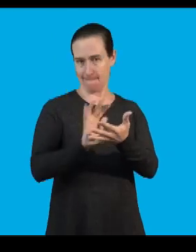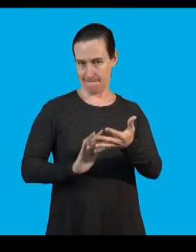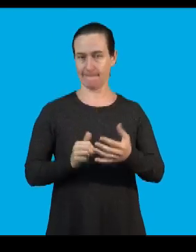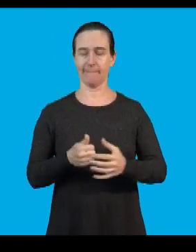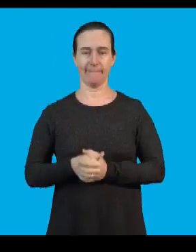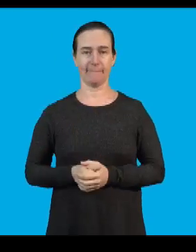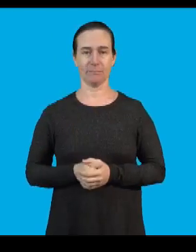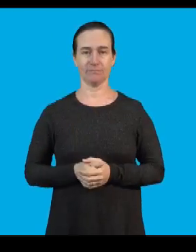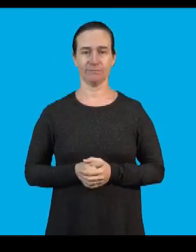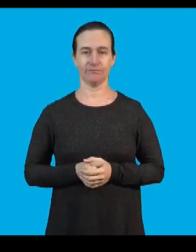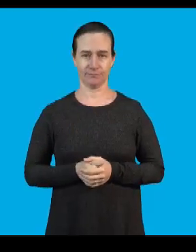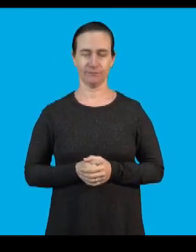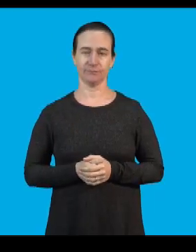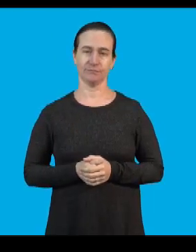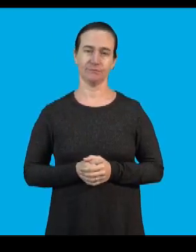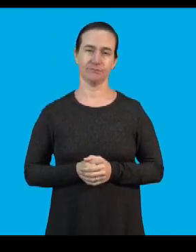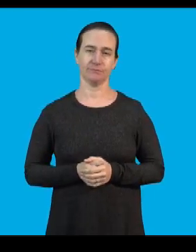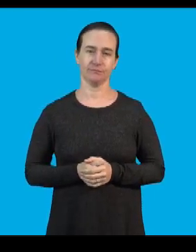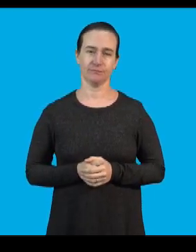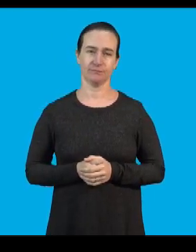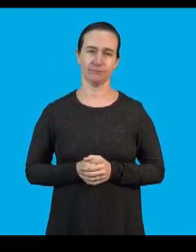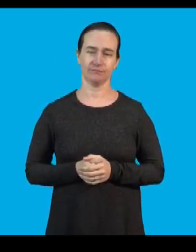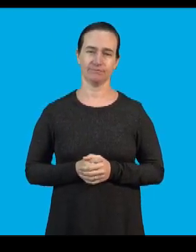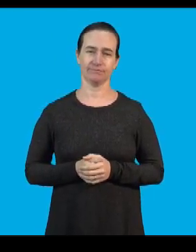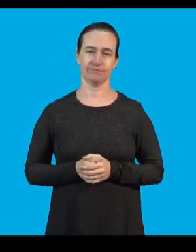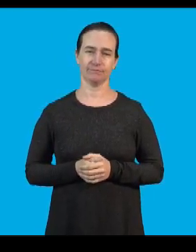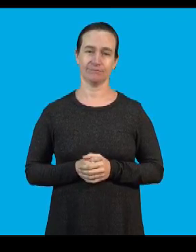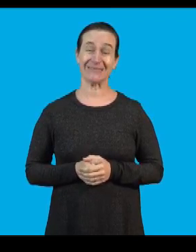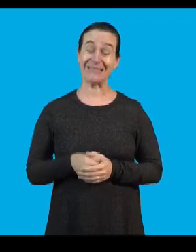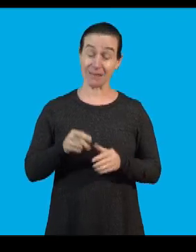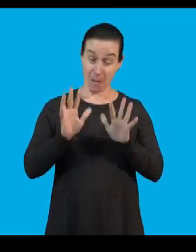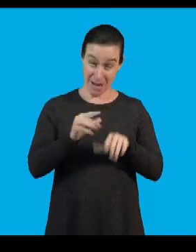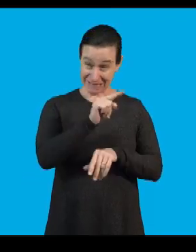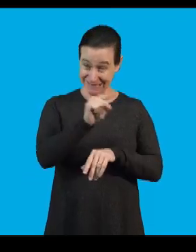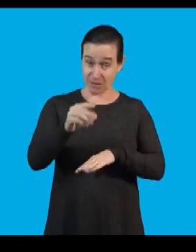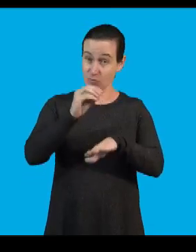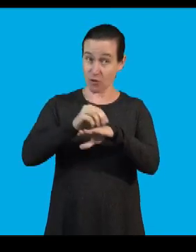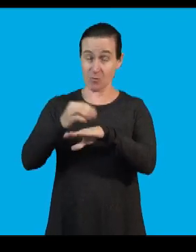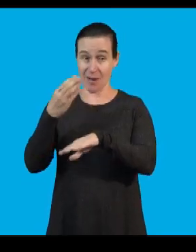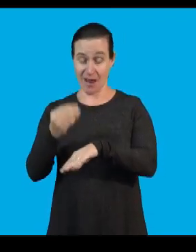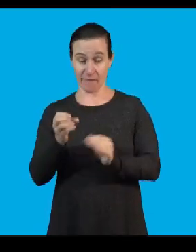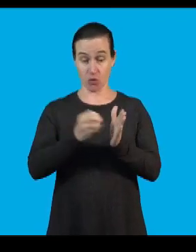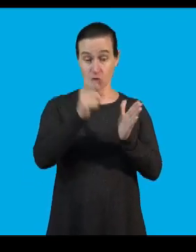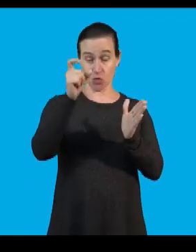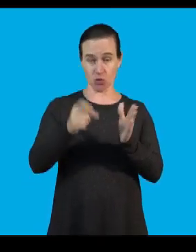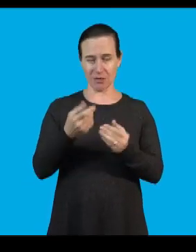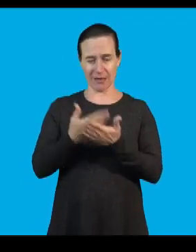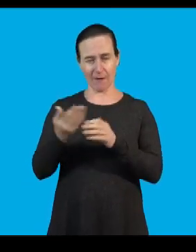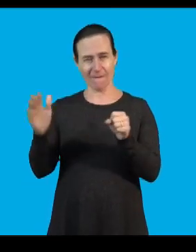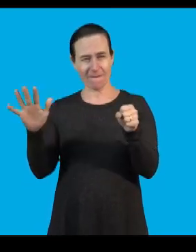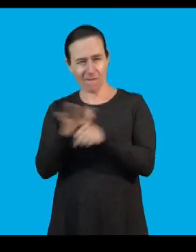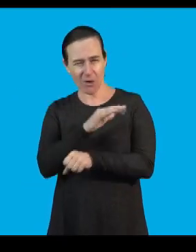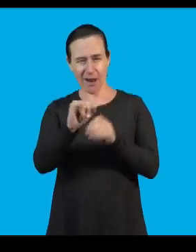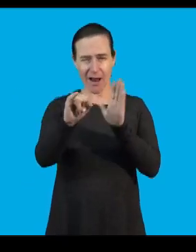text, right. So one of the issues that we have to deal with is that learners are unable to recognize and